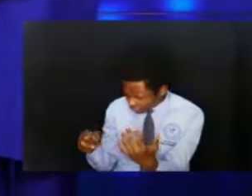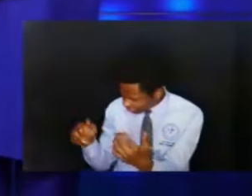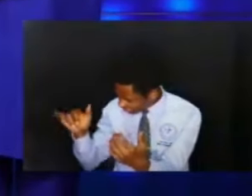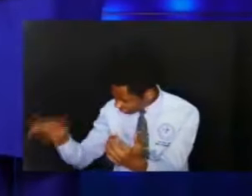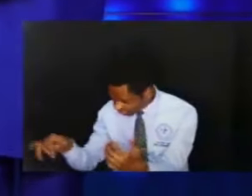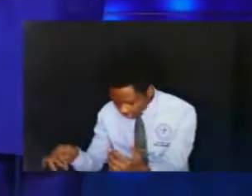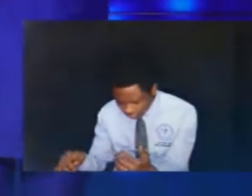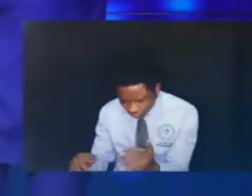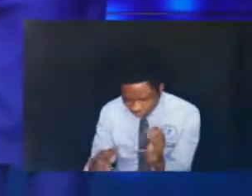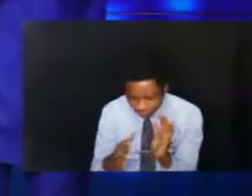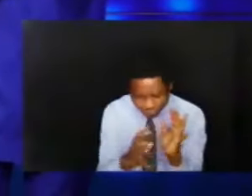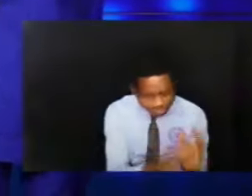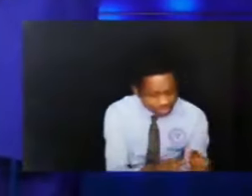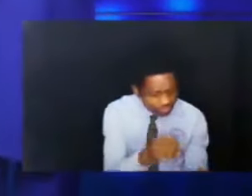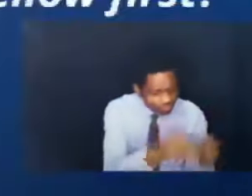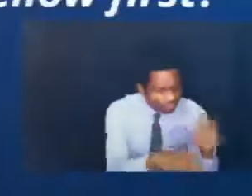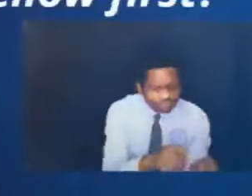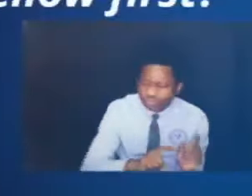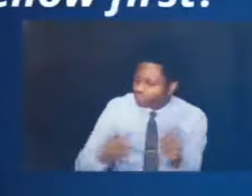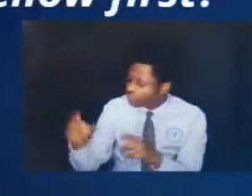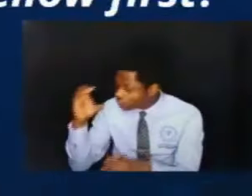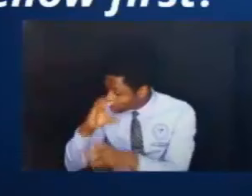looking for this person?